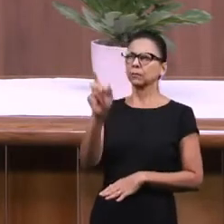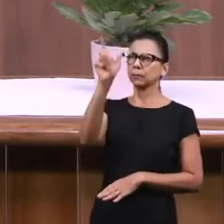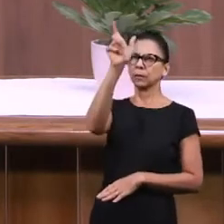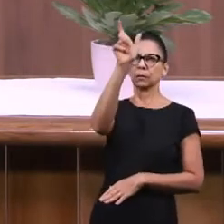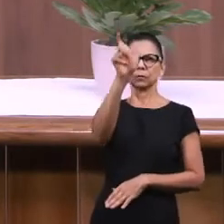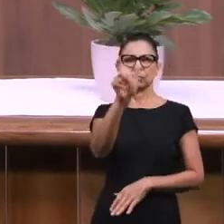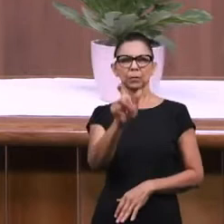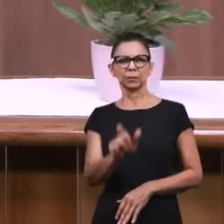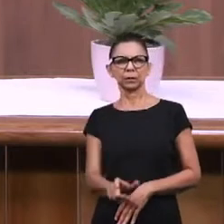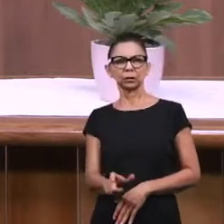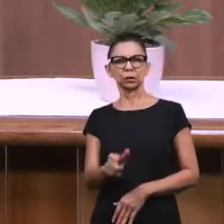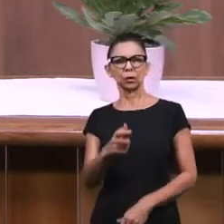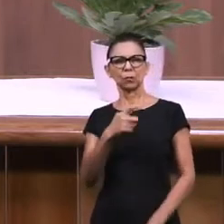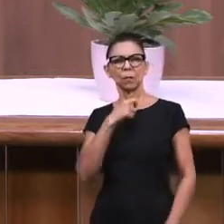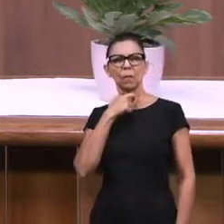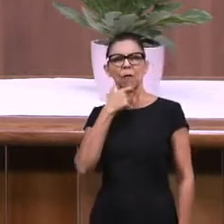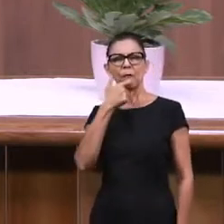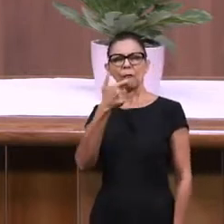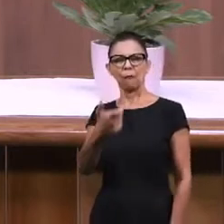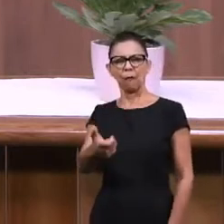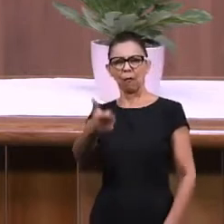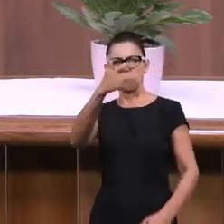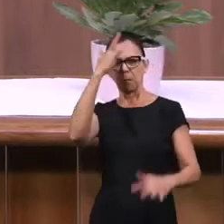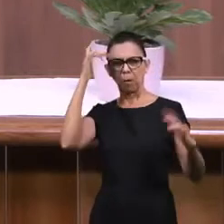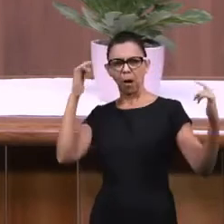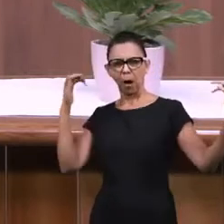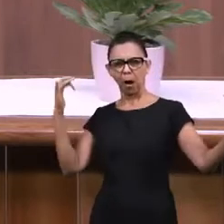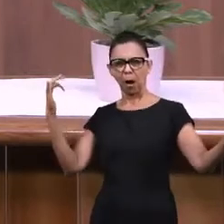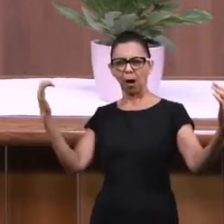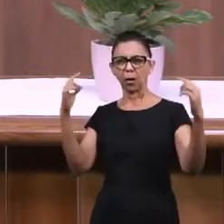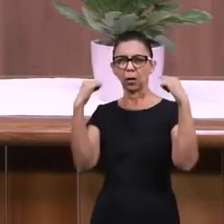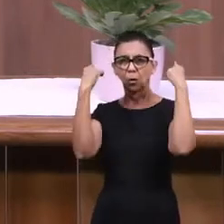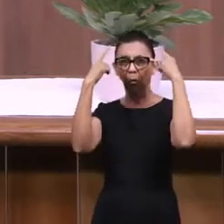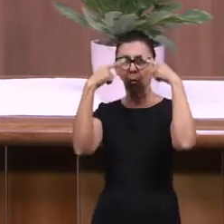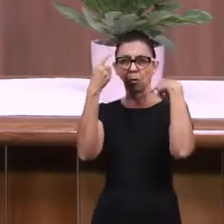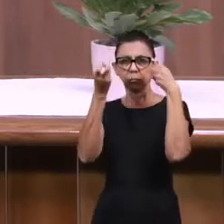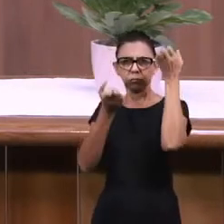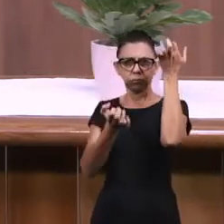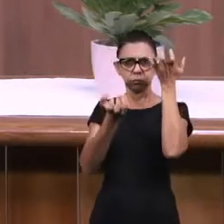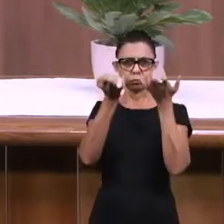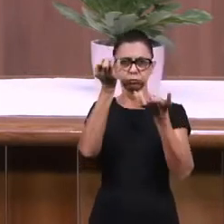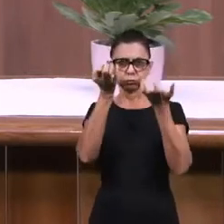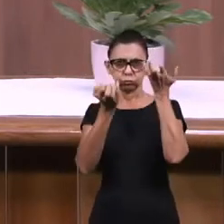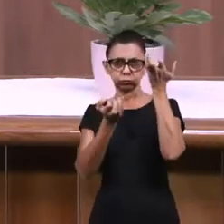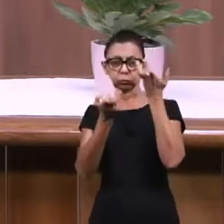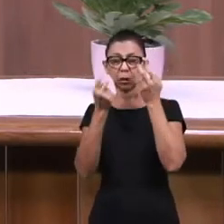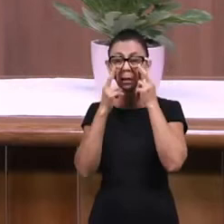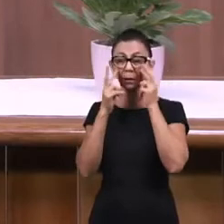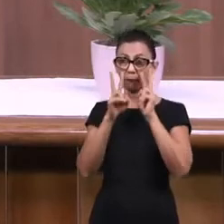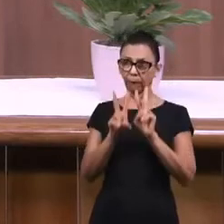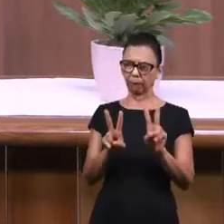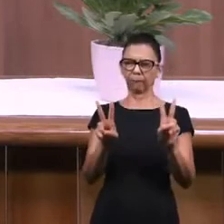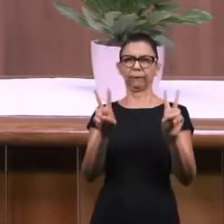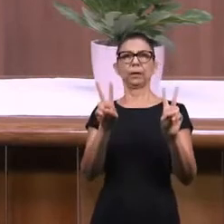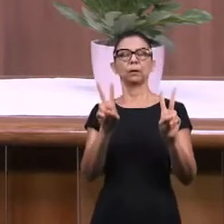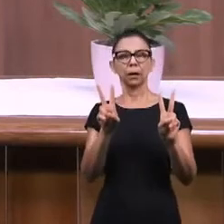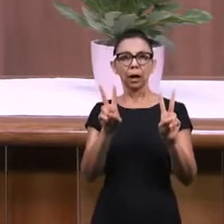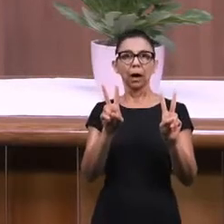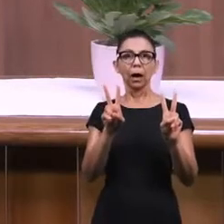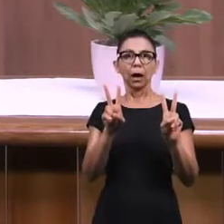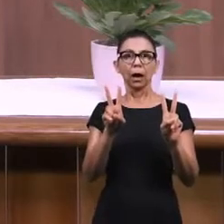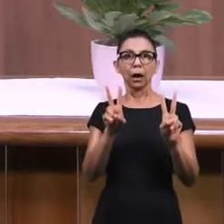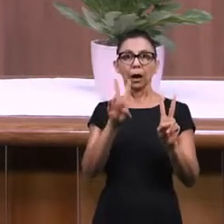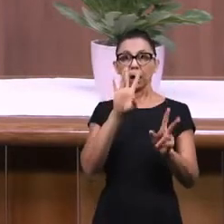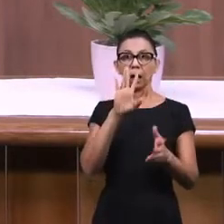man with the voice of a great multitude and eyes like fire. He saw something